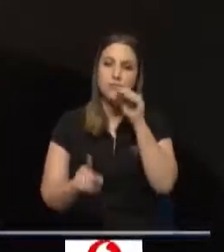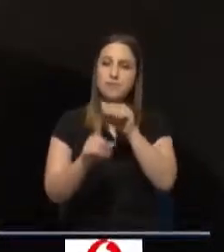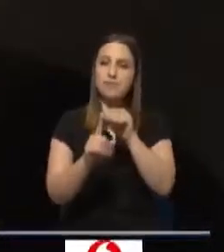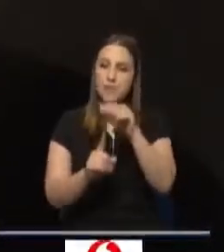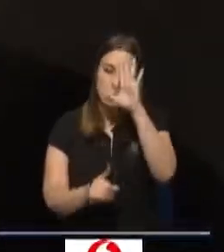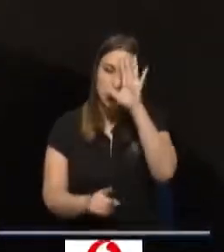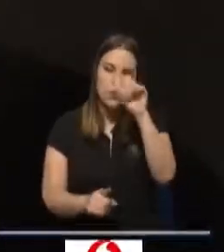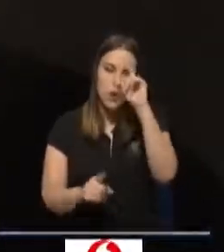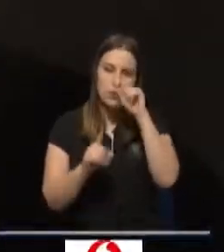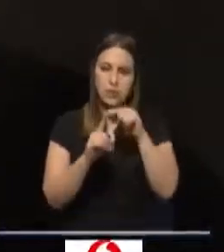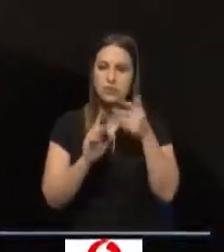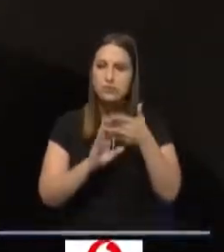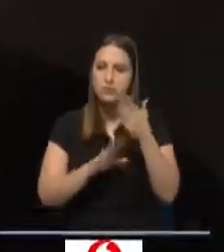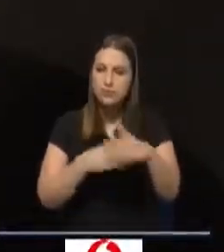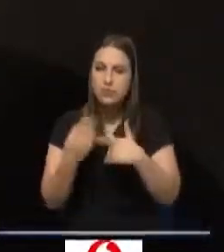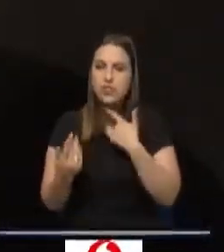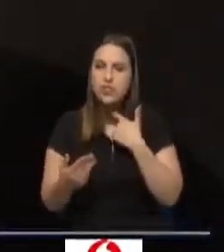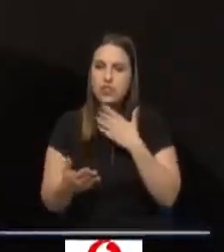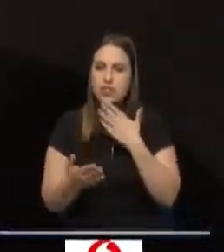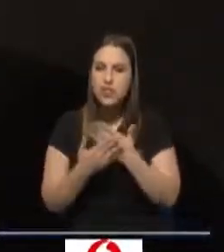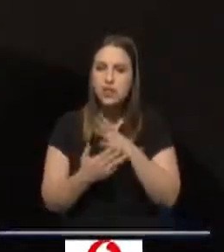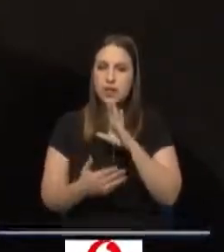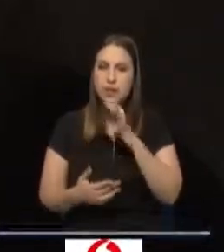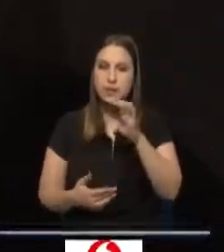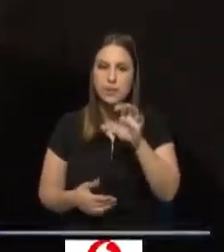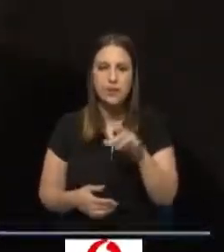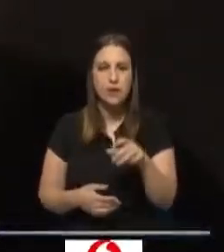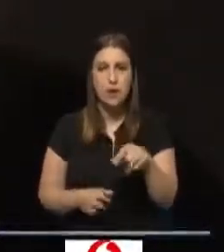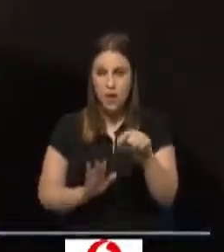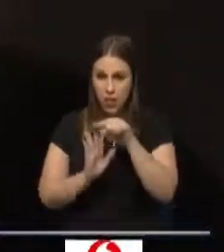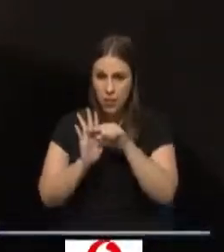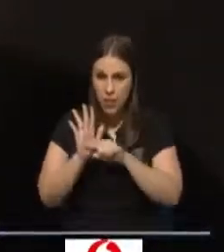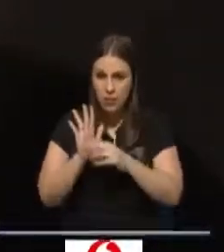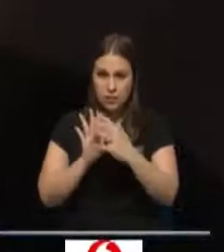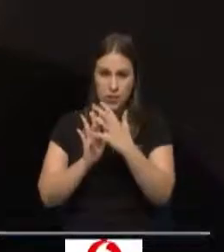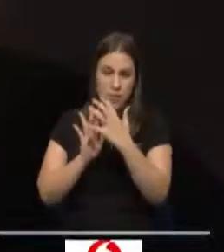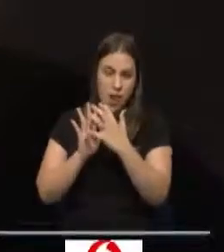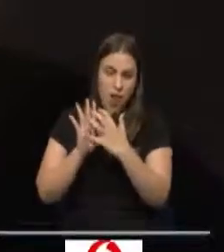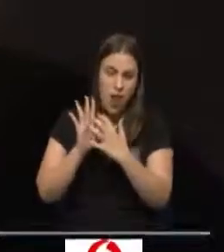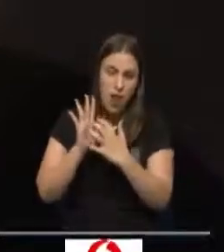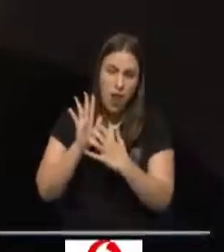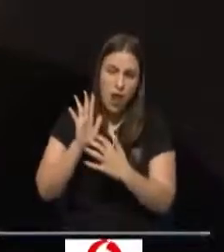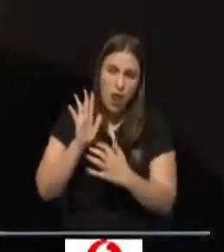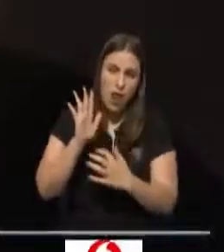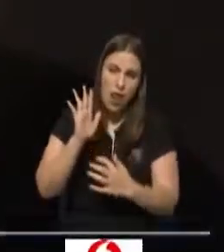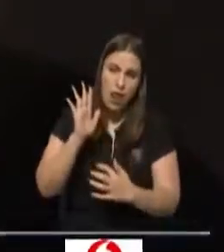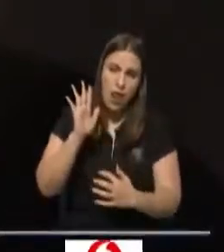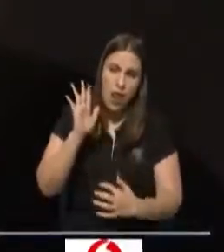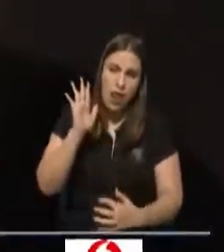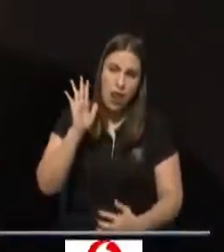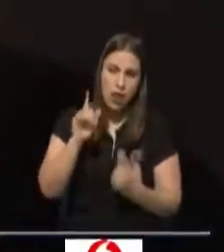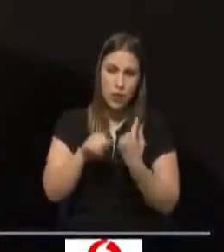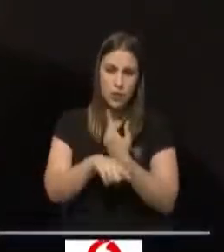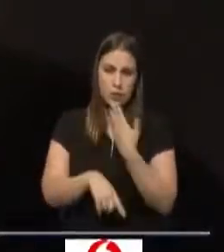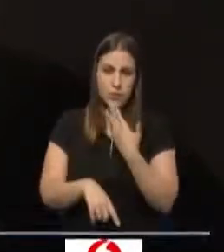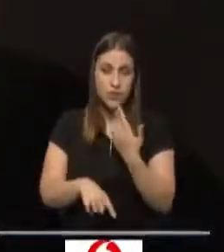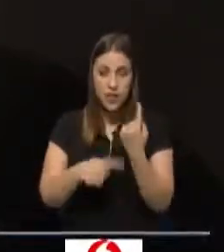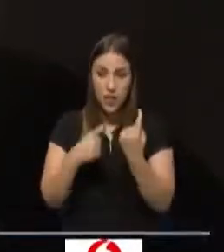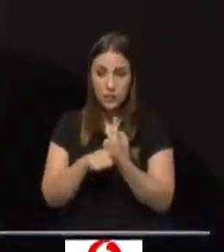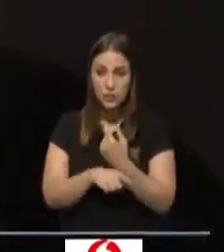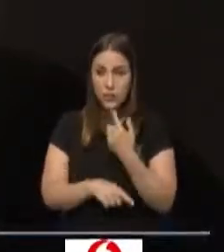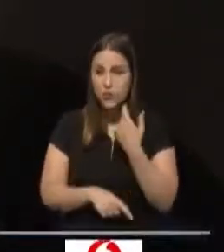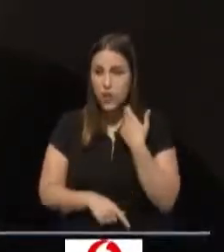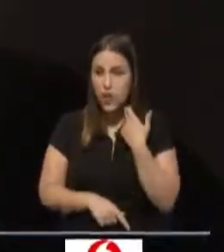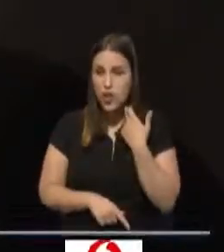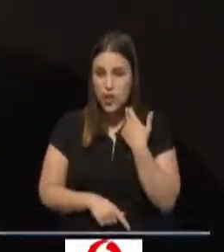And the government must know what to do to accelerate the digitalization of the countries. There's a huge